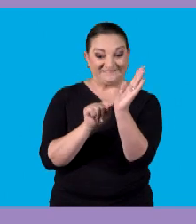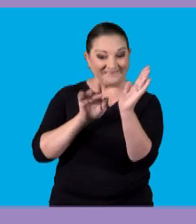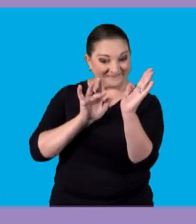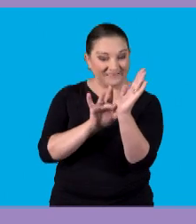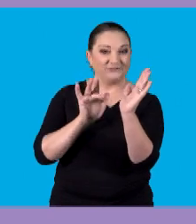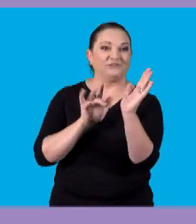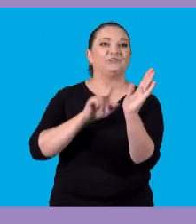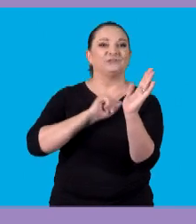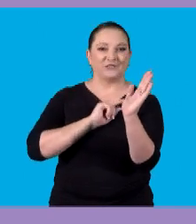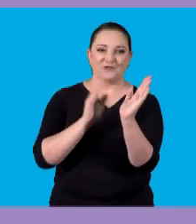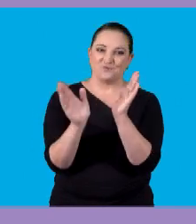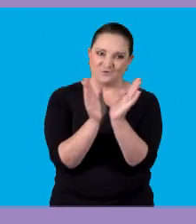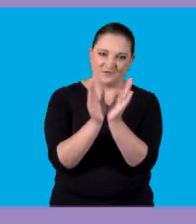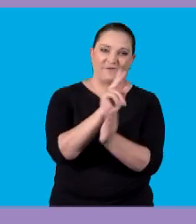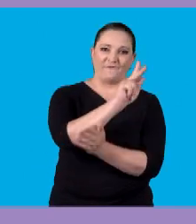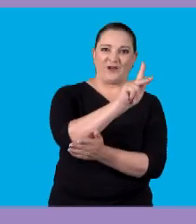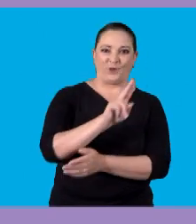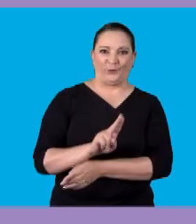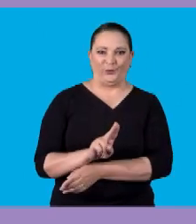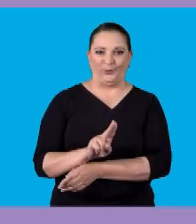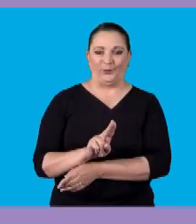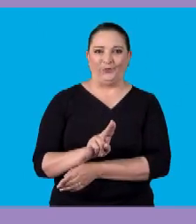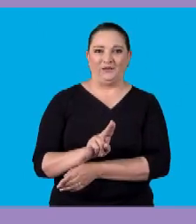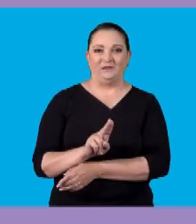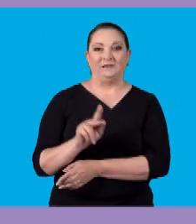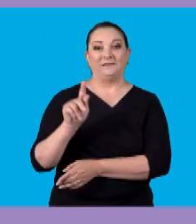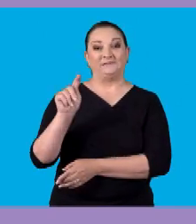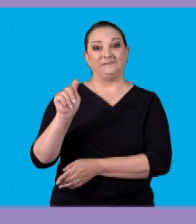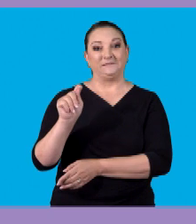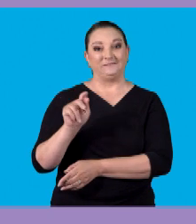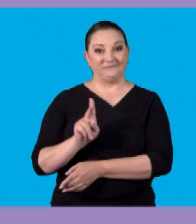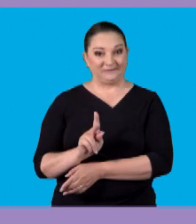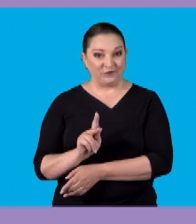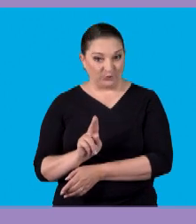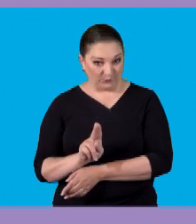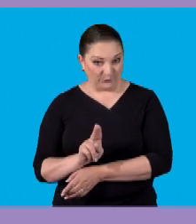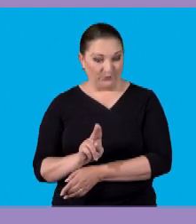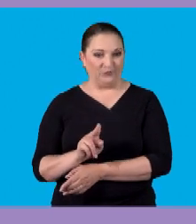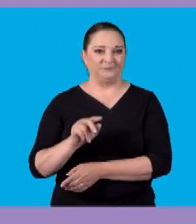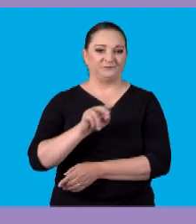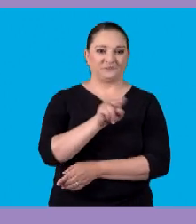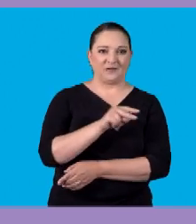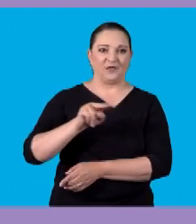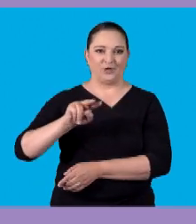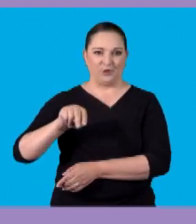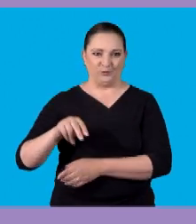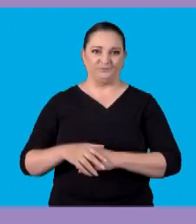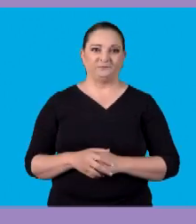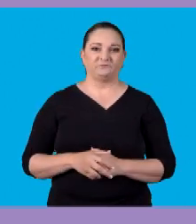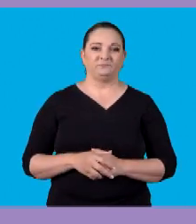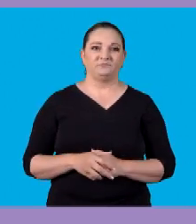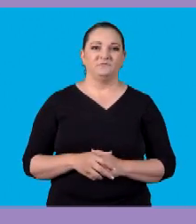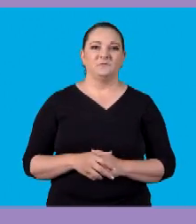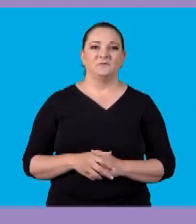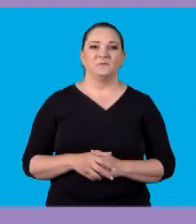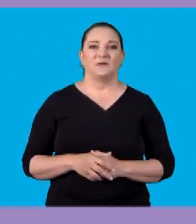the other two adjacent sides that are equal to each other, and that is VU, which is equals to TU. Now, it is